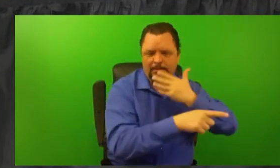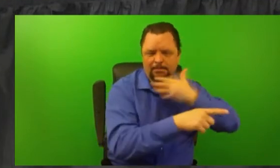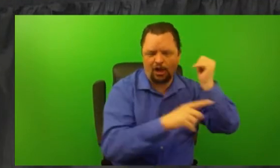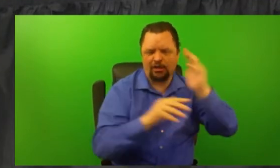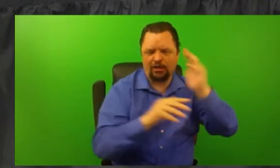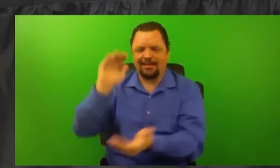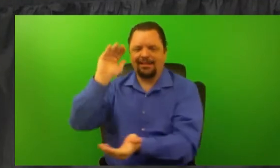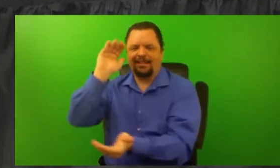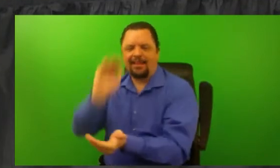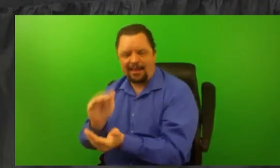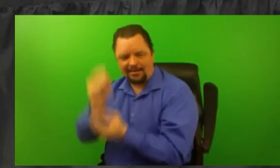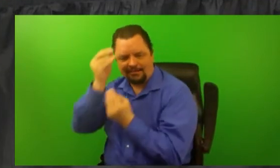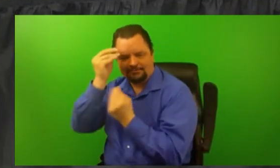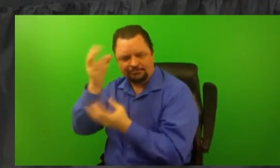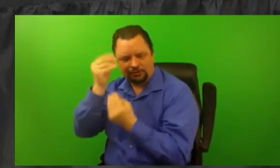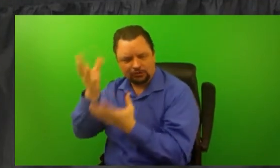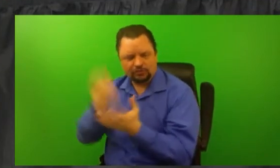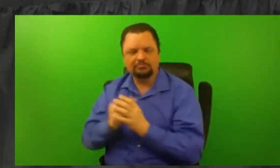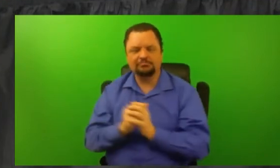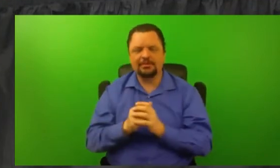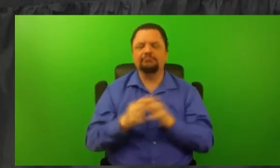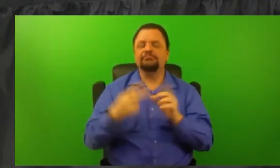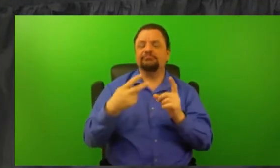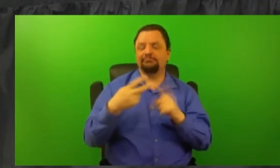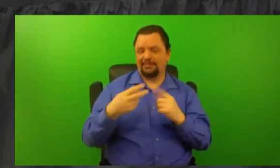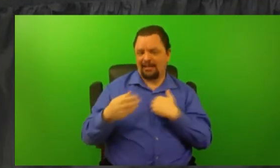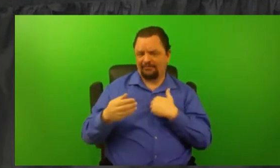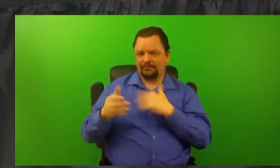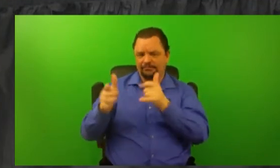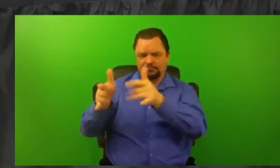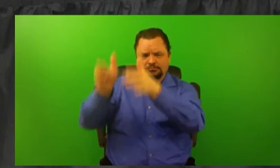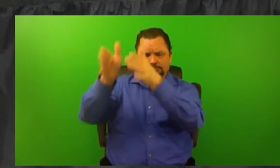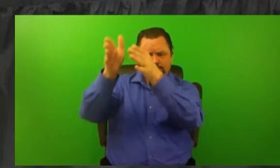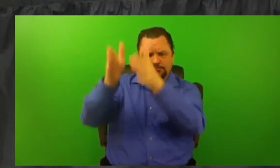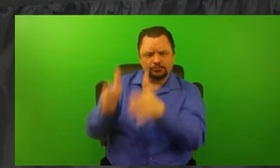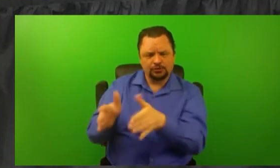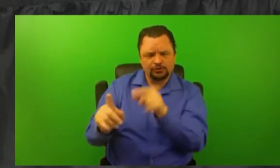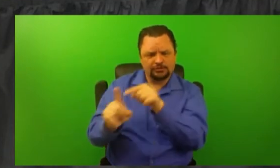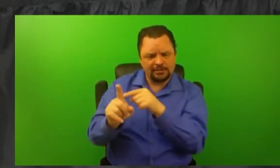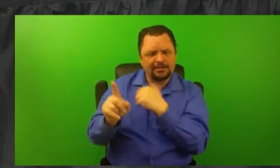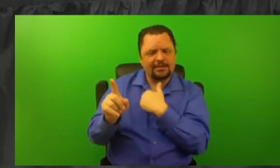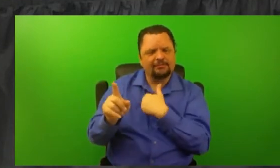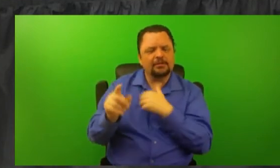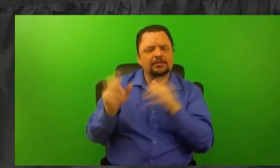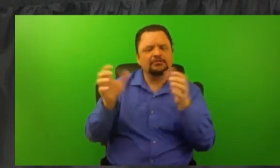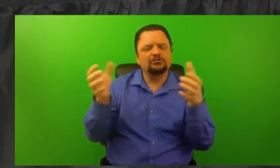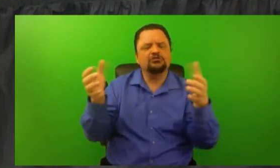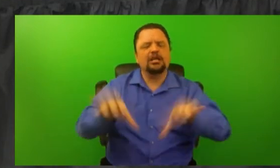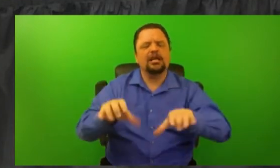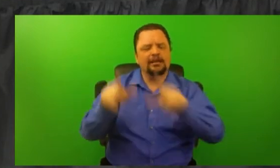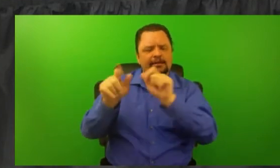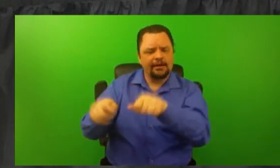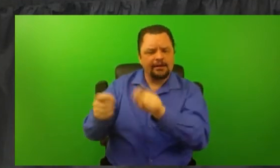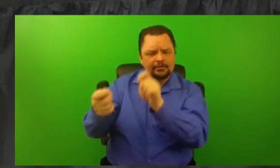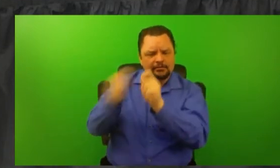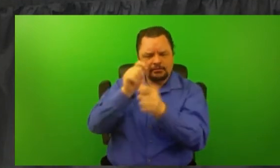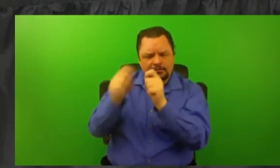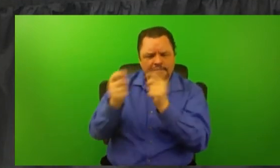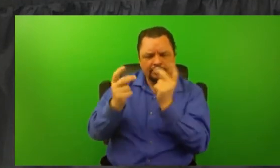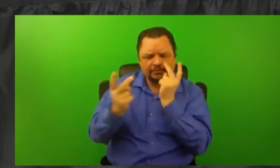individual be able to manipulate the data to look at the intervals is